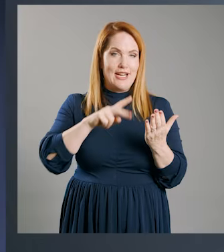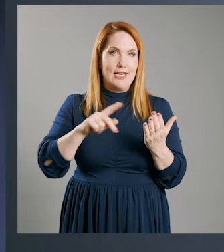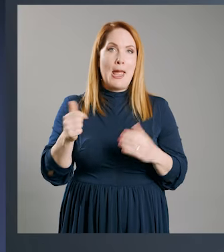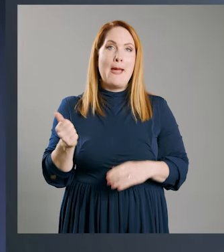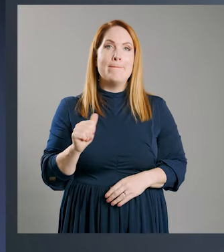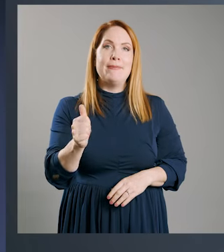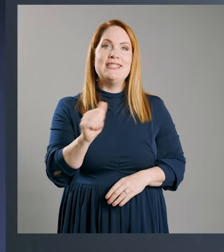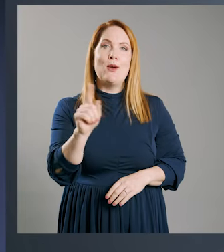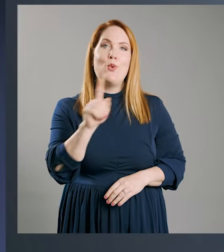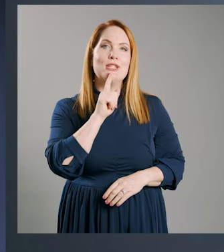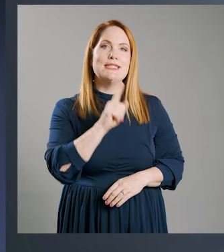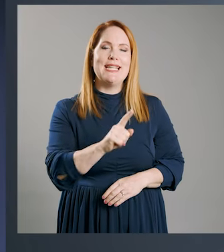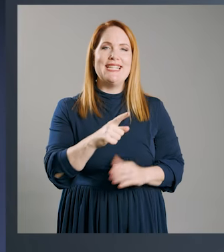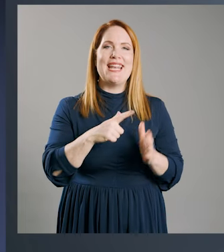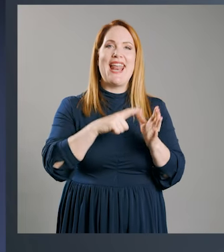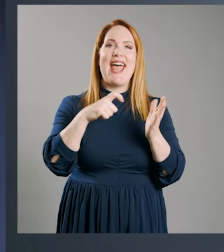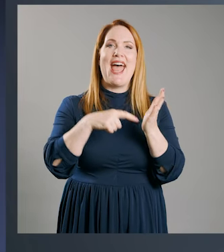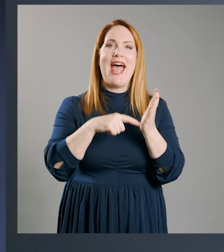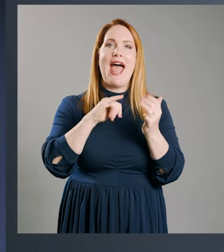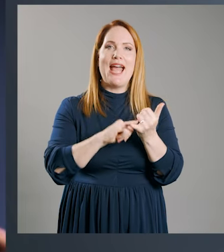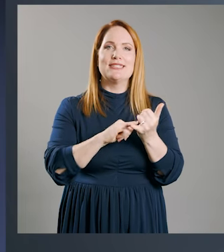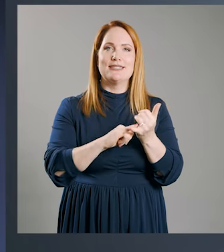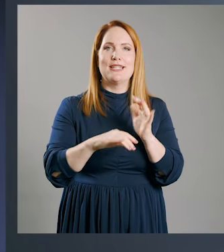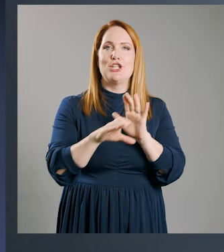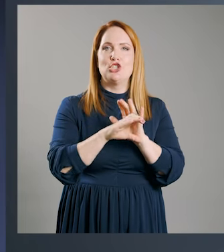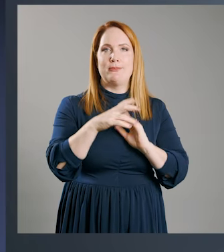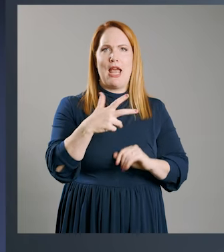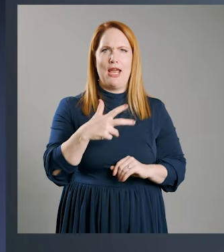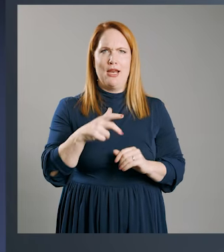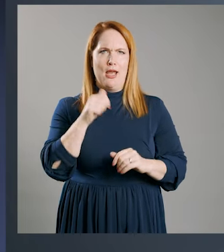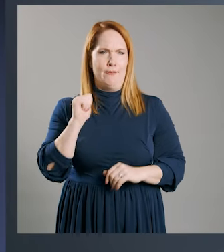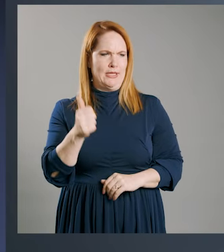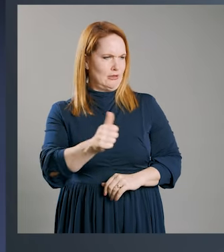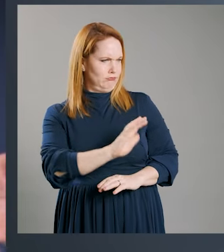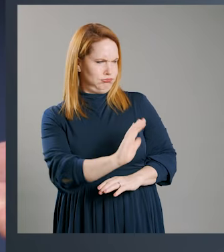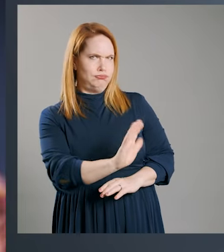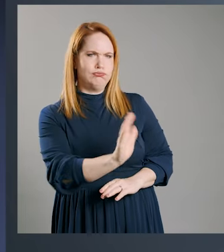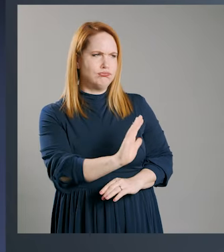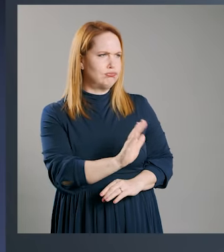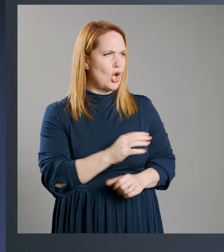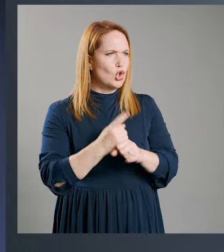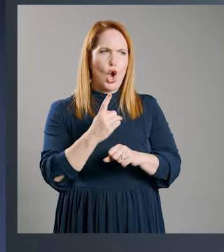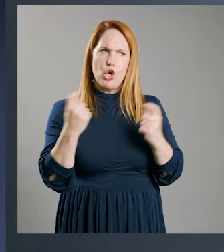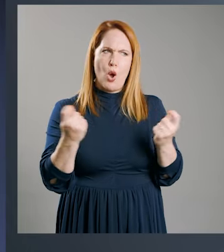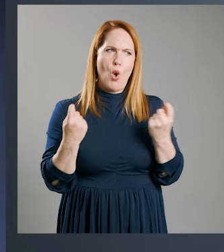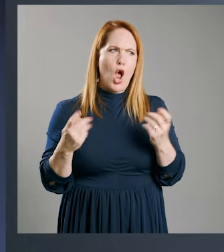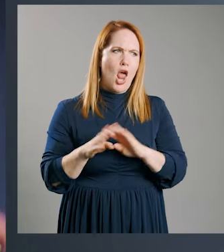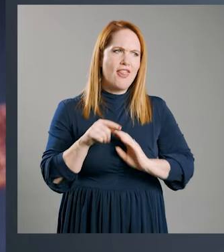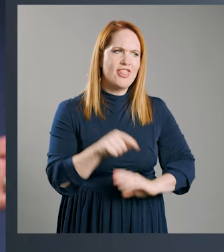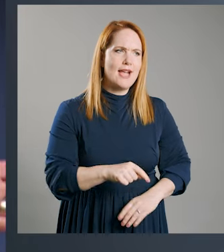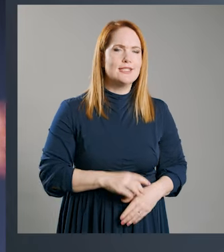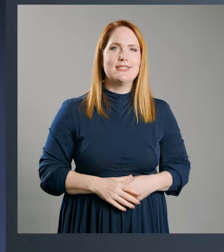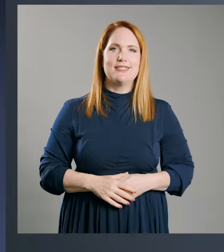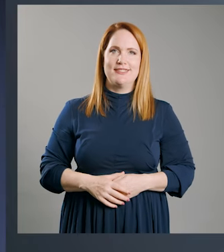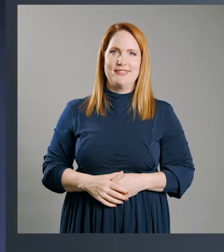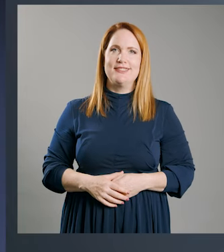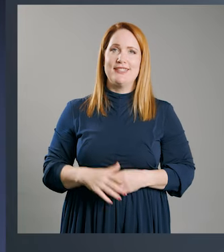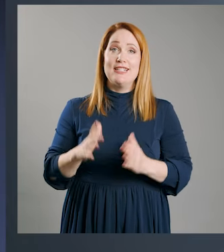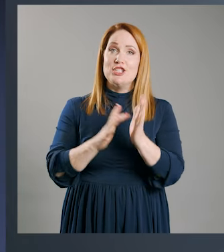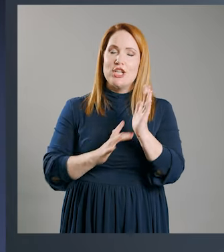read about what Peter said in Acts chapter 8. He wasn't very impressed. It's not the way God works. Jesus